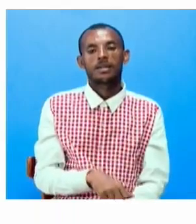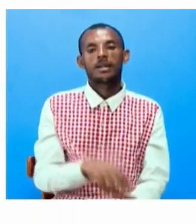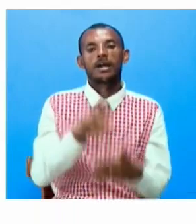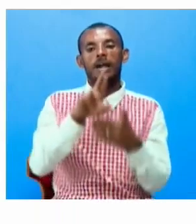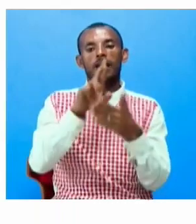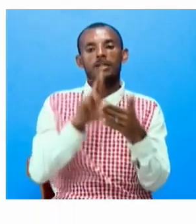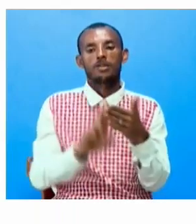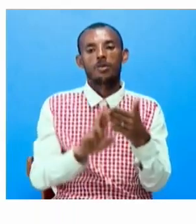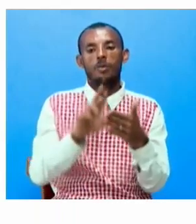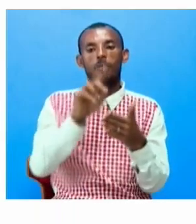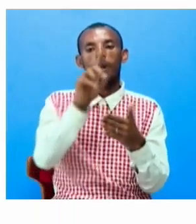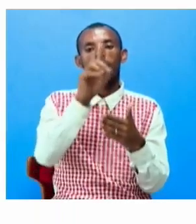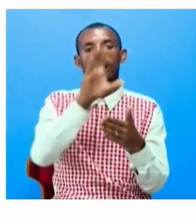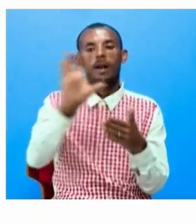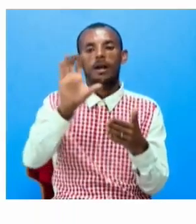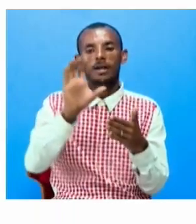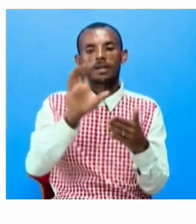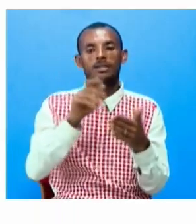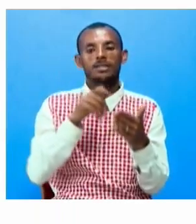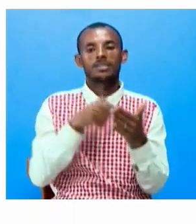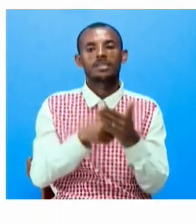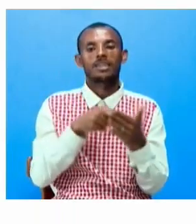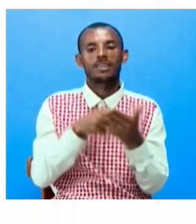ratio 100.